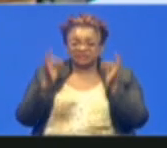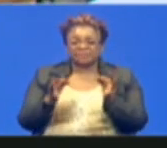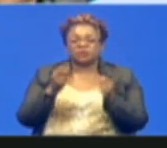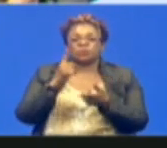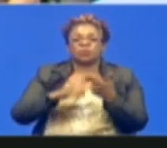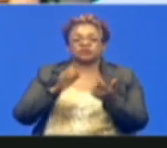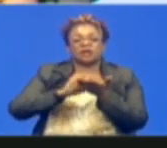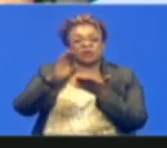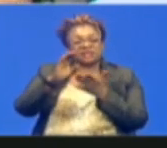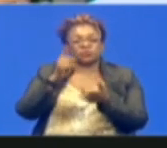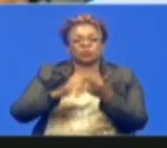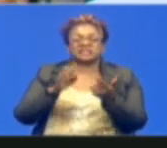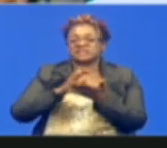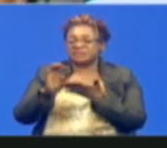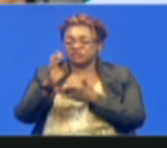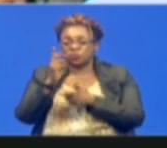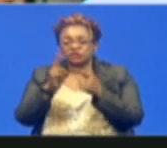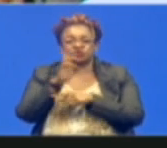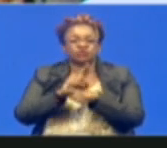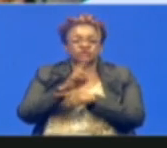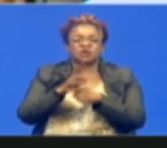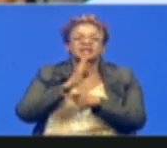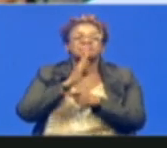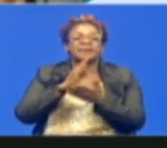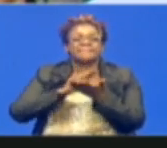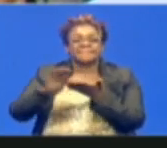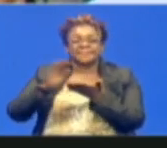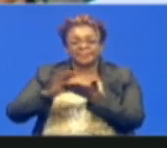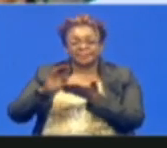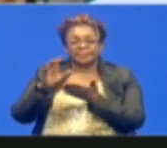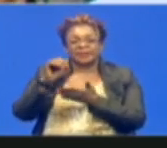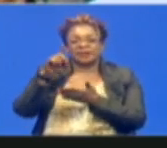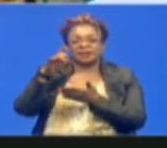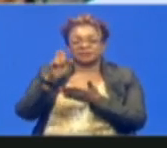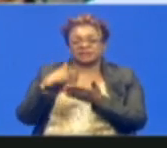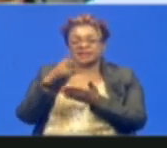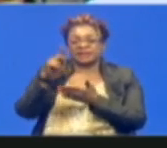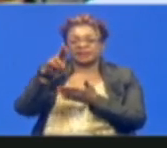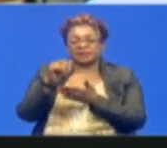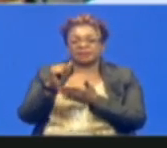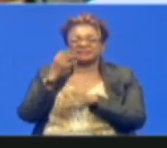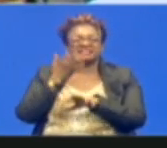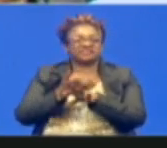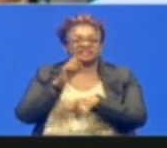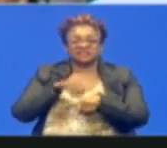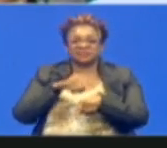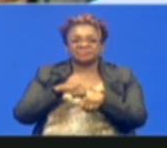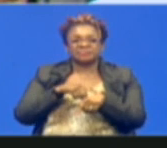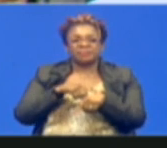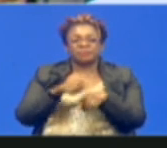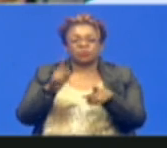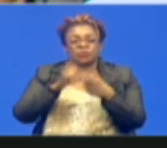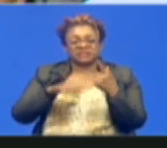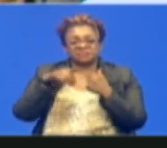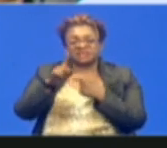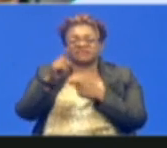towards expenditure and what to spend on debt repayment. Alex Mwangi takes a look at KRA's difficult task and what the tax experts have to say